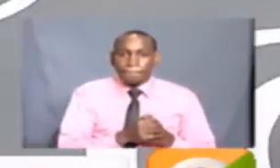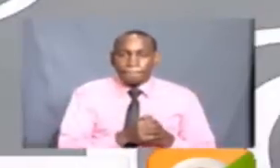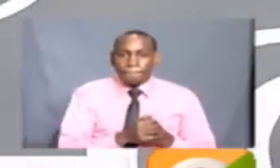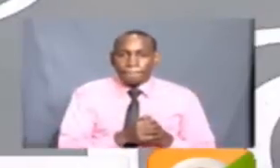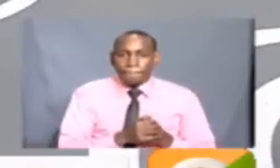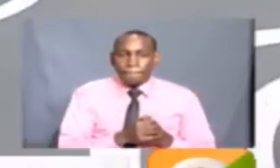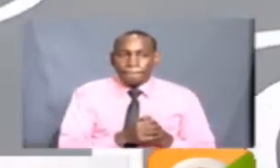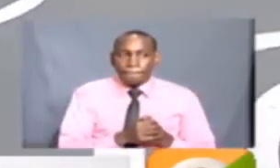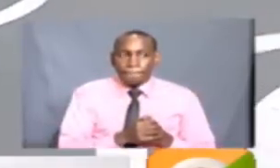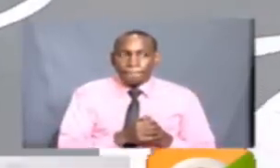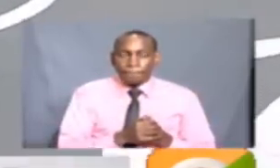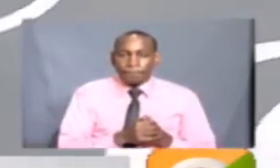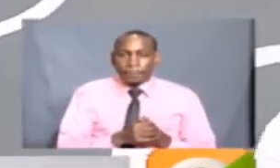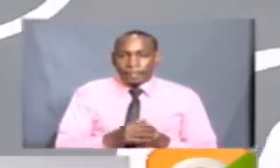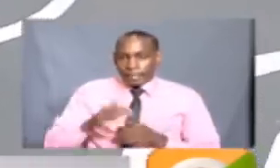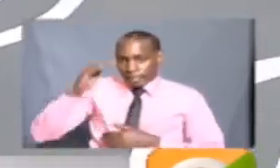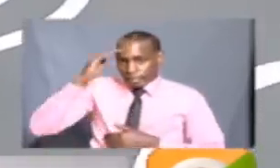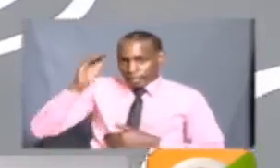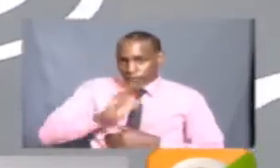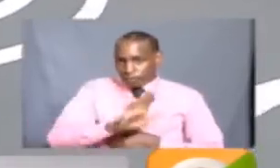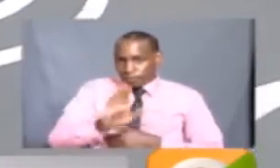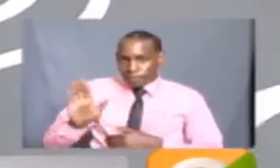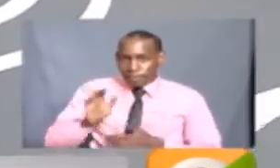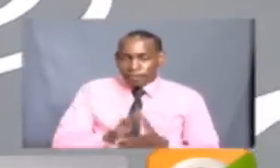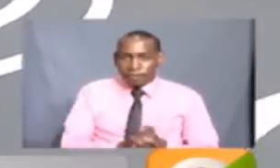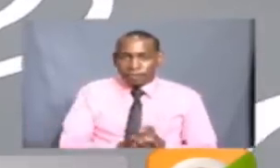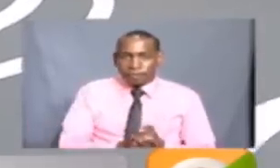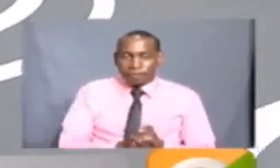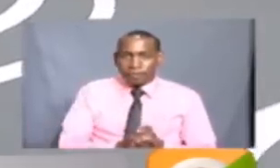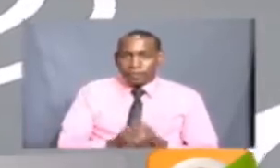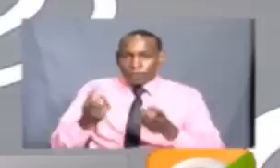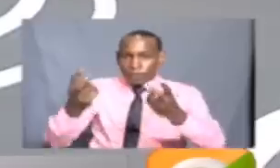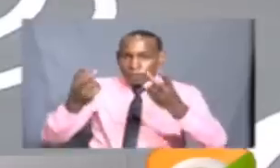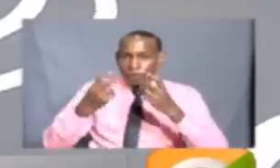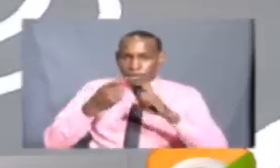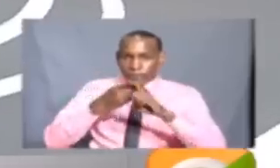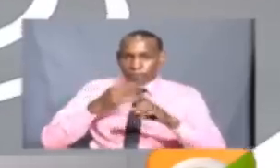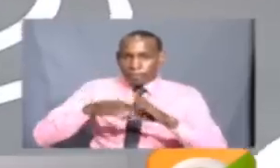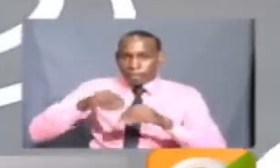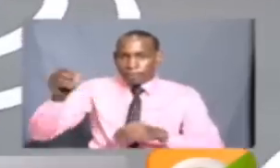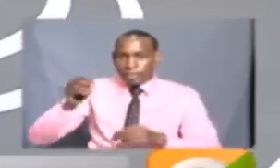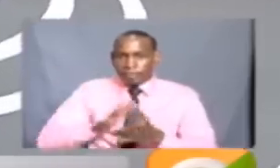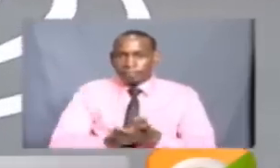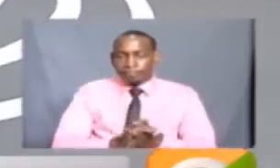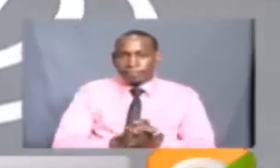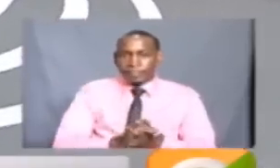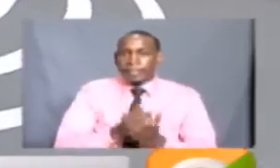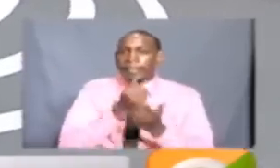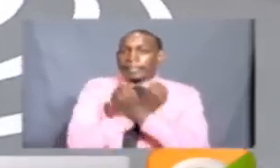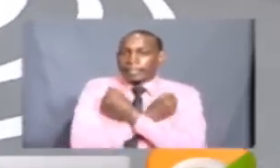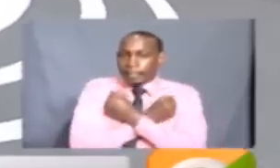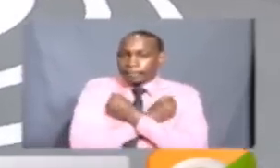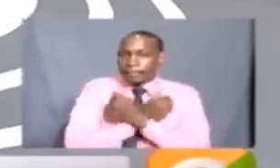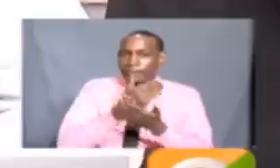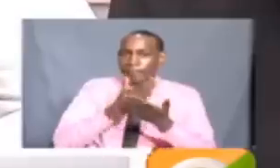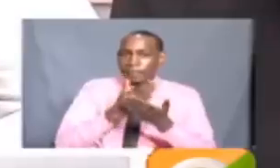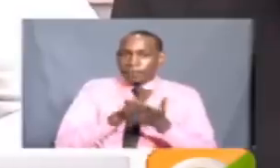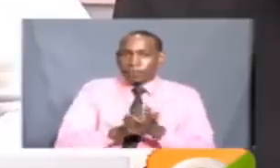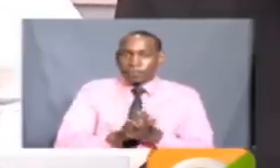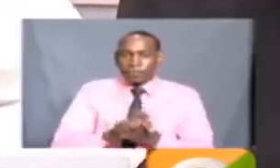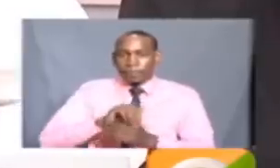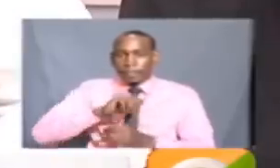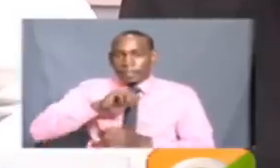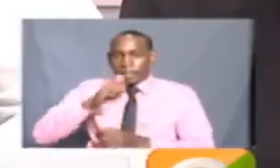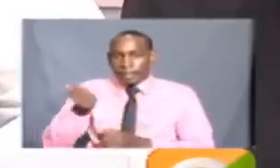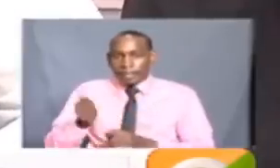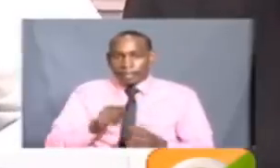Gentlemen, Patrick Njiru says a big hello to you guys. Hello, Patrick. He's watching hello, Patrick. You from out there, and he's loving it, loving it. Silas